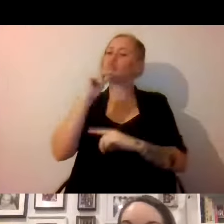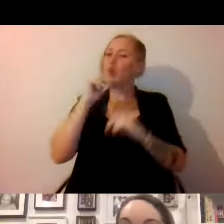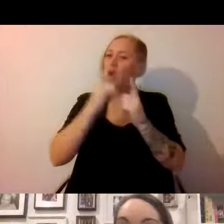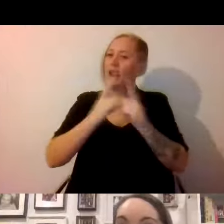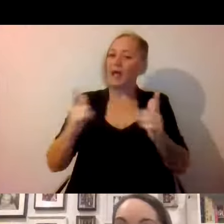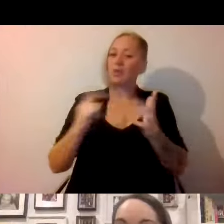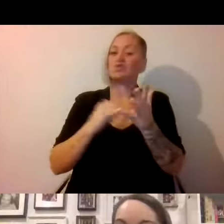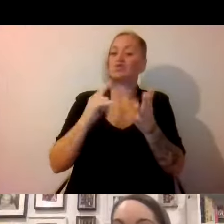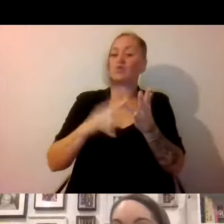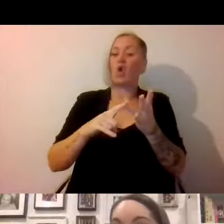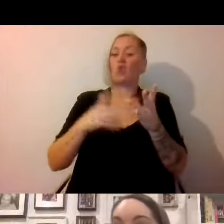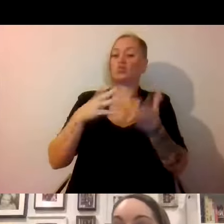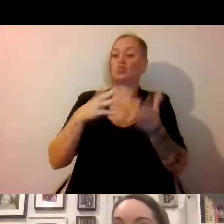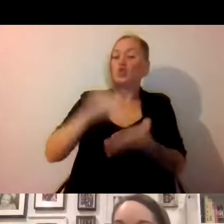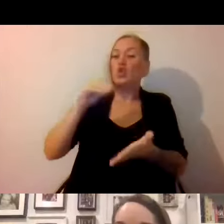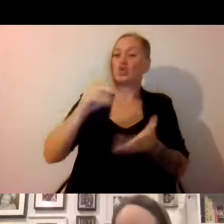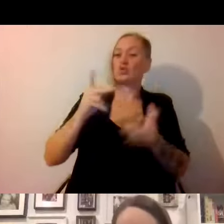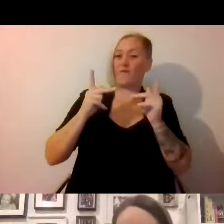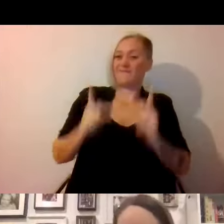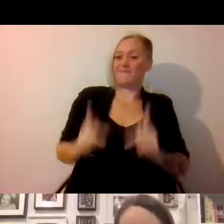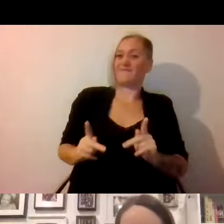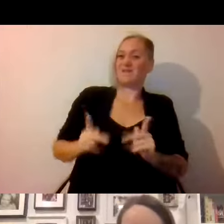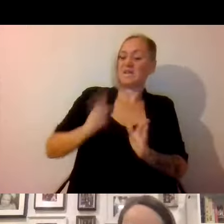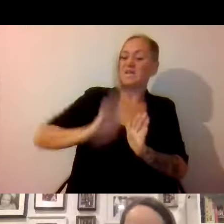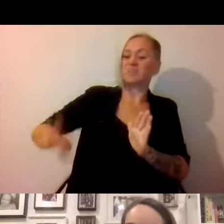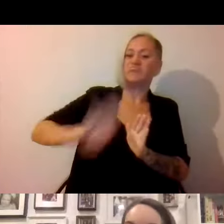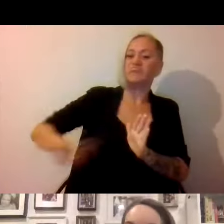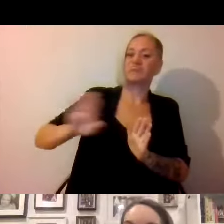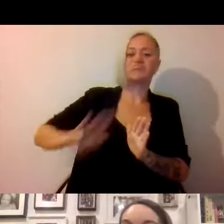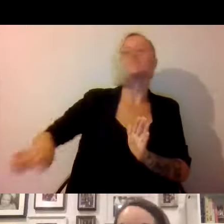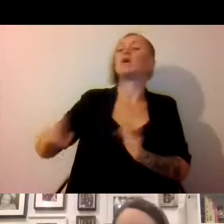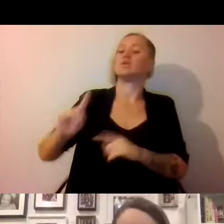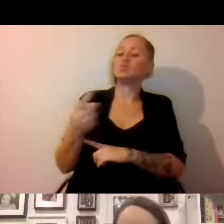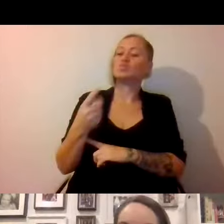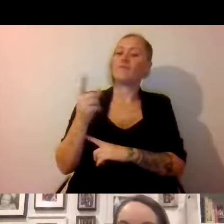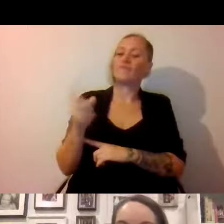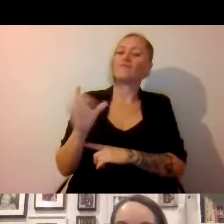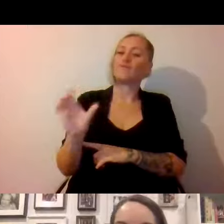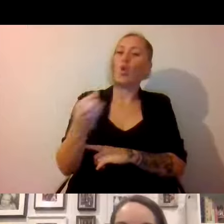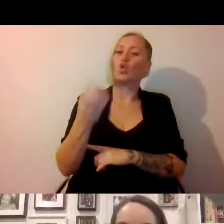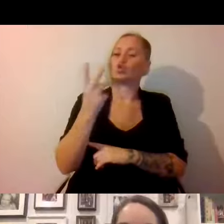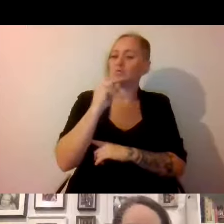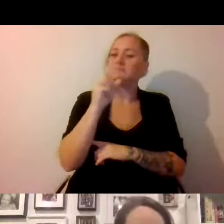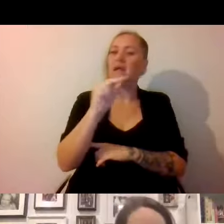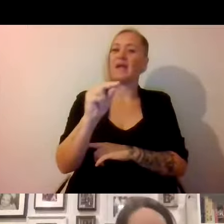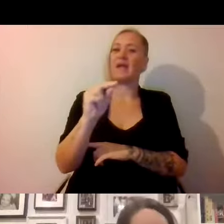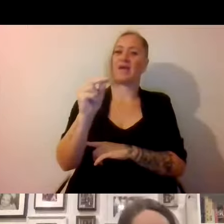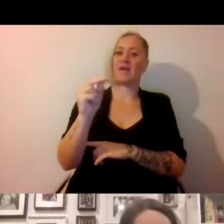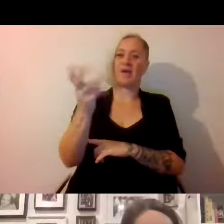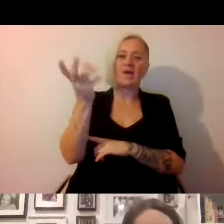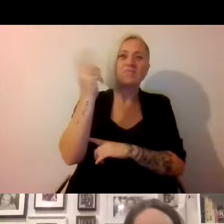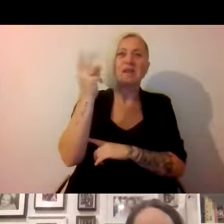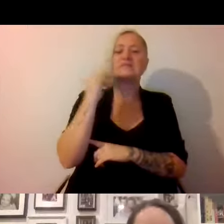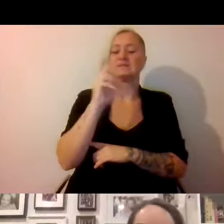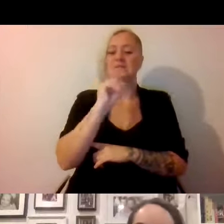physically coerced to adopt hearing norms. They were taught to speak and listen in those kinds of